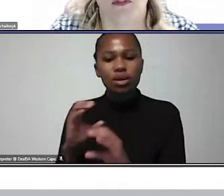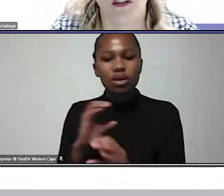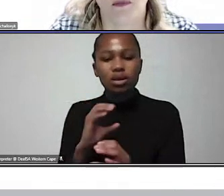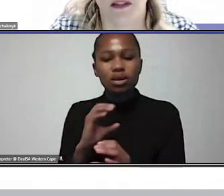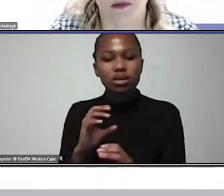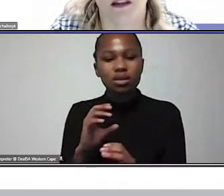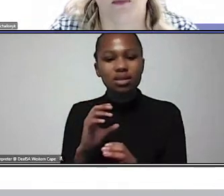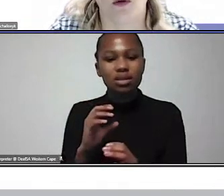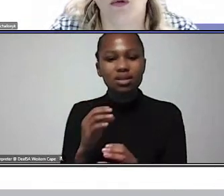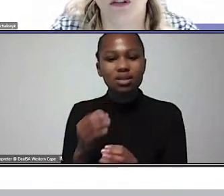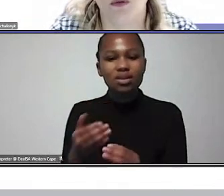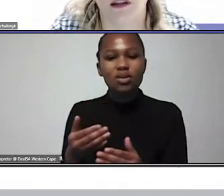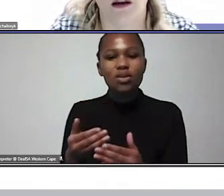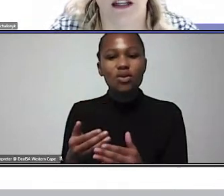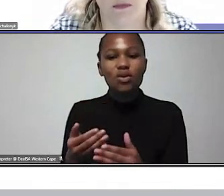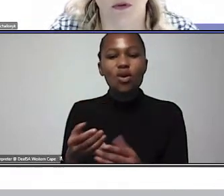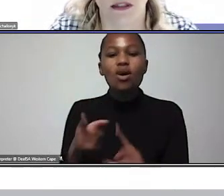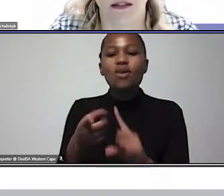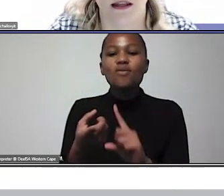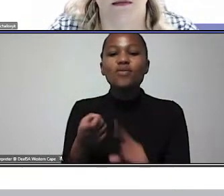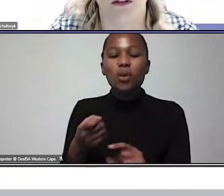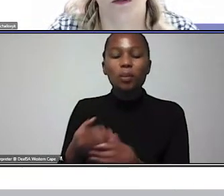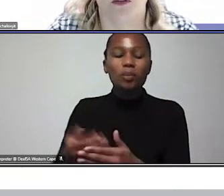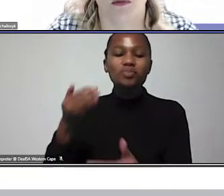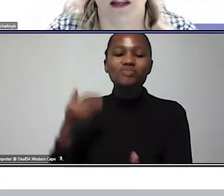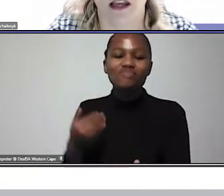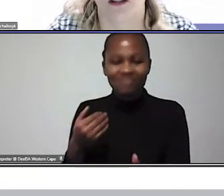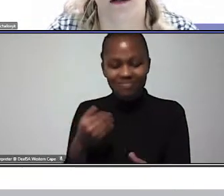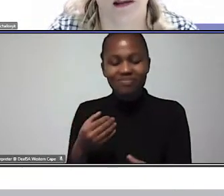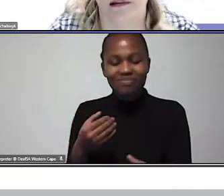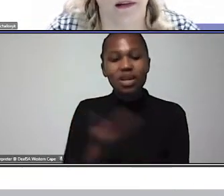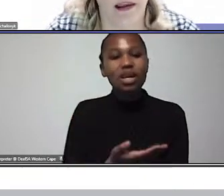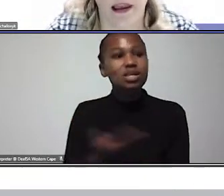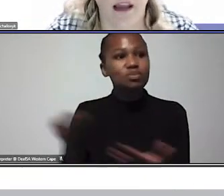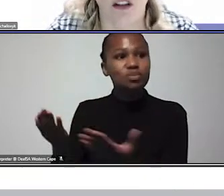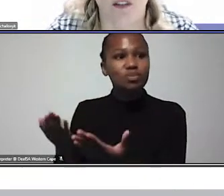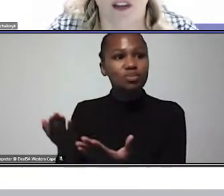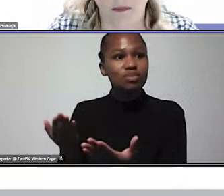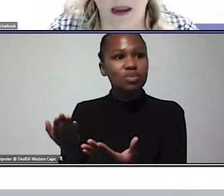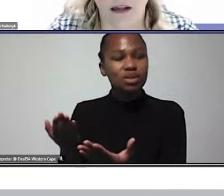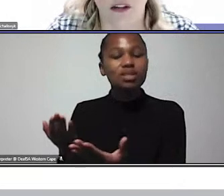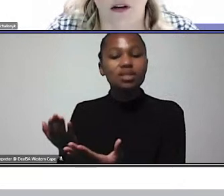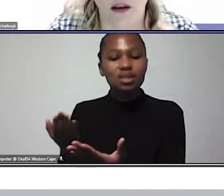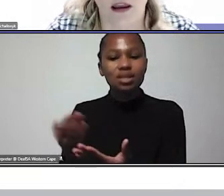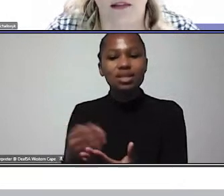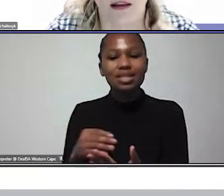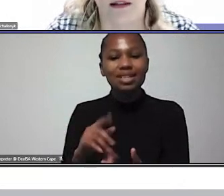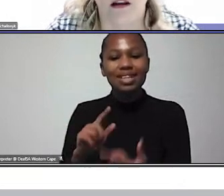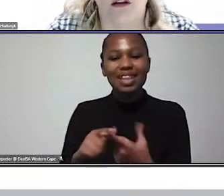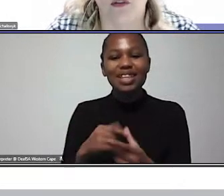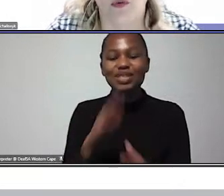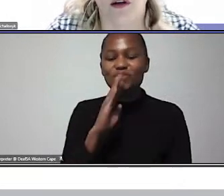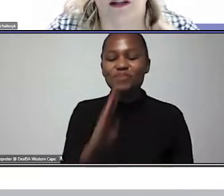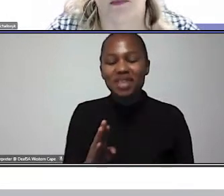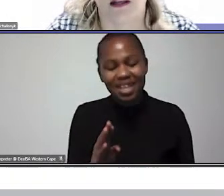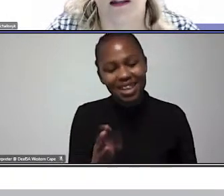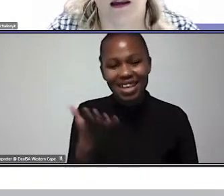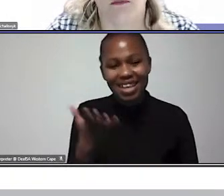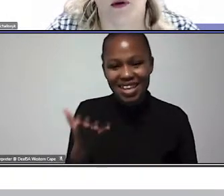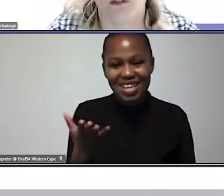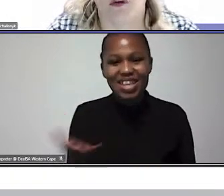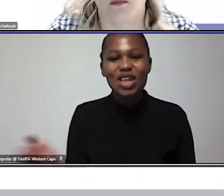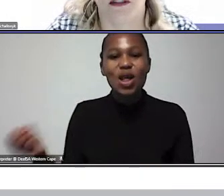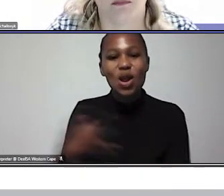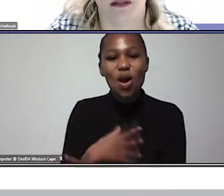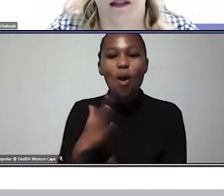from a provincial perspective, but also with our exporters in terms of communication and just feedback. So there's a lot of work that's being